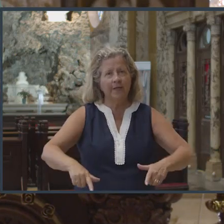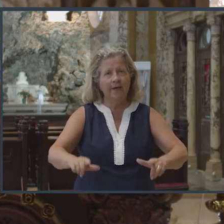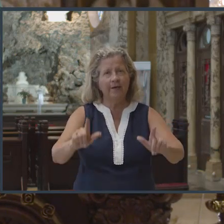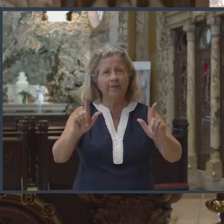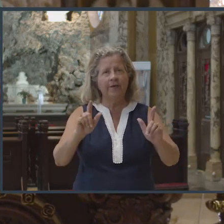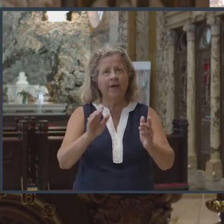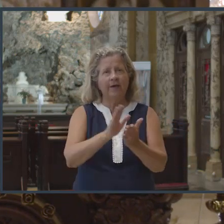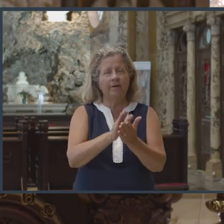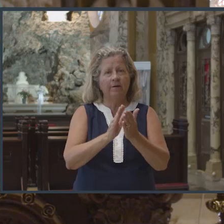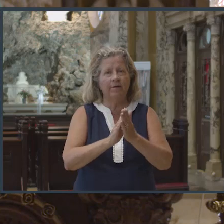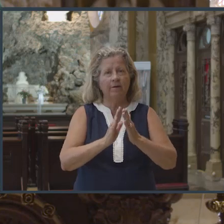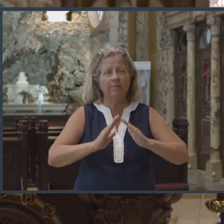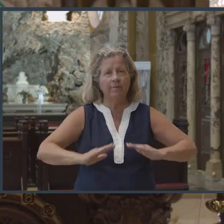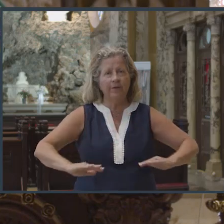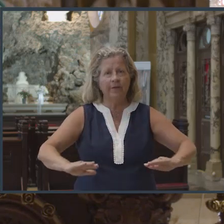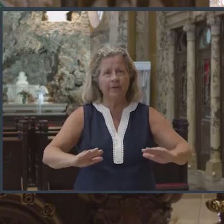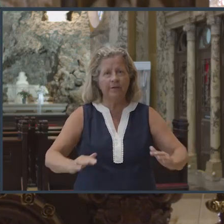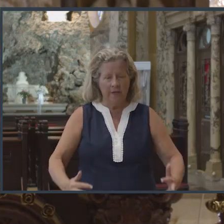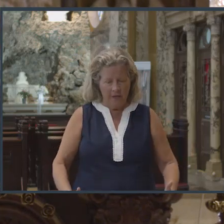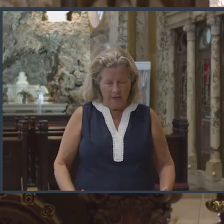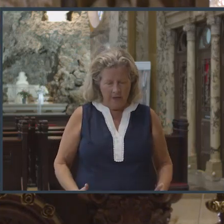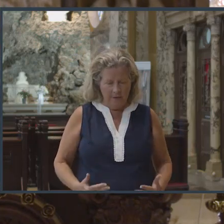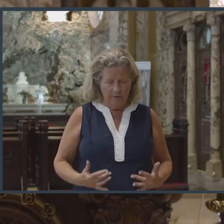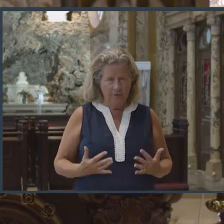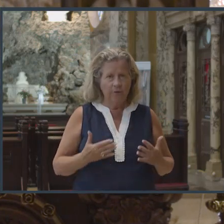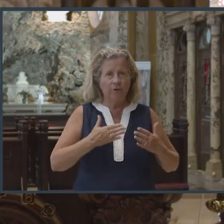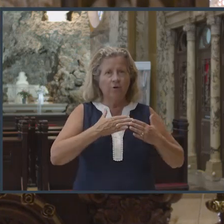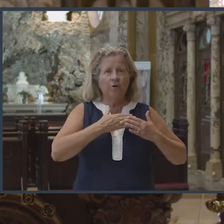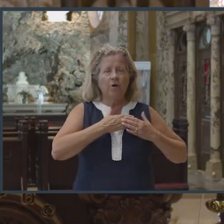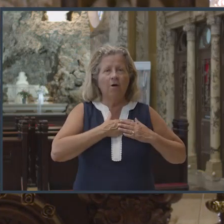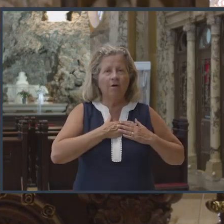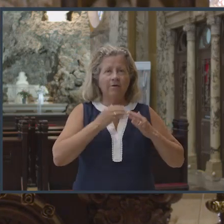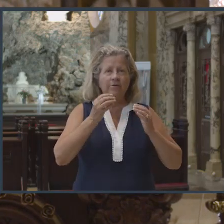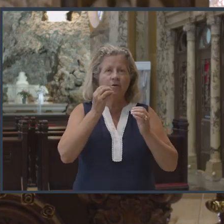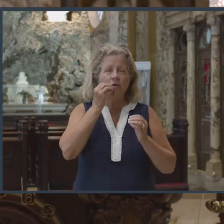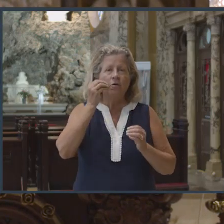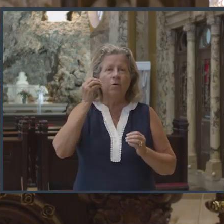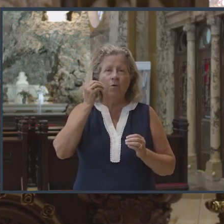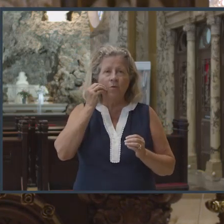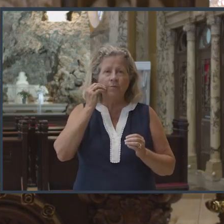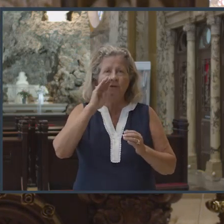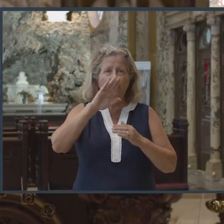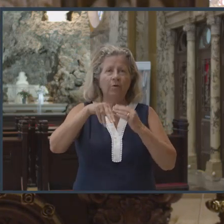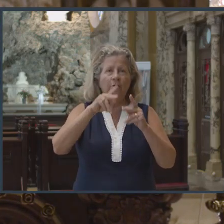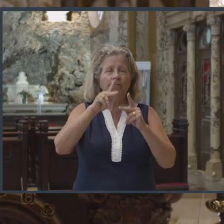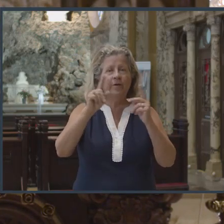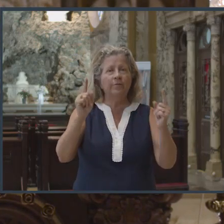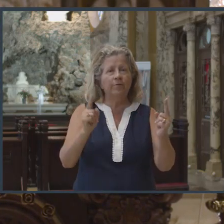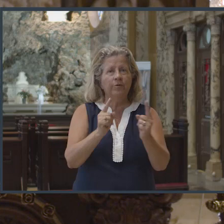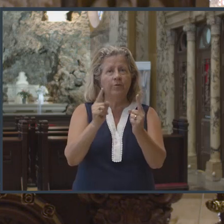your hearts and your homes and all with whom you share peace today.